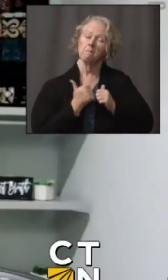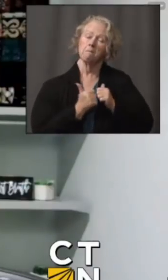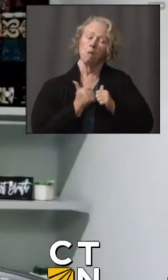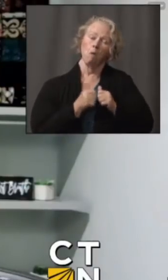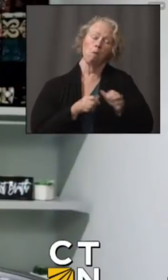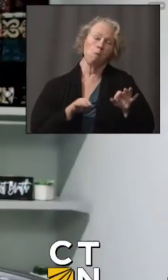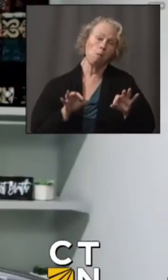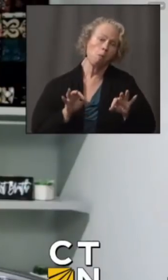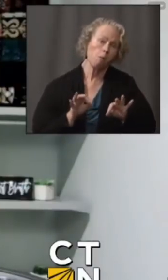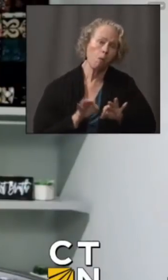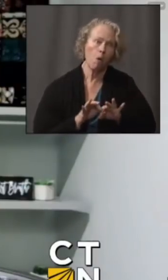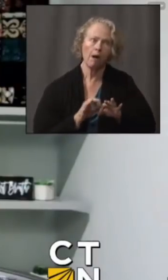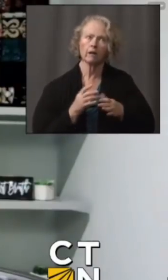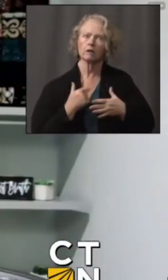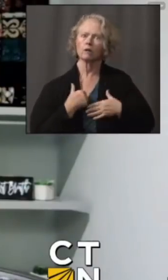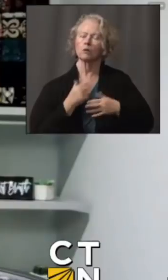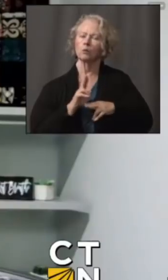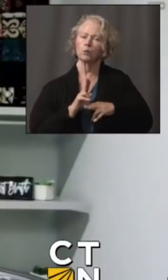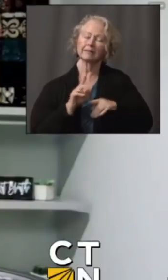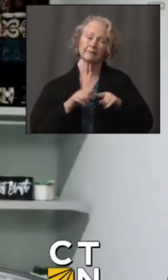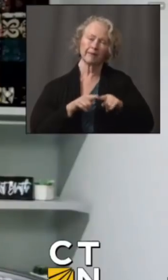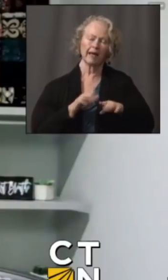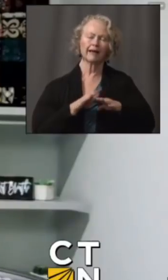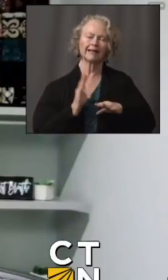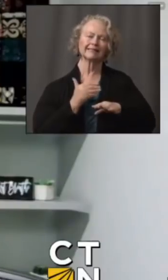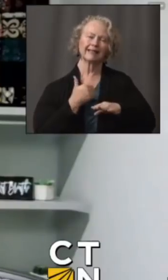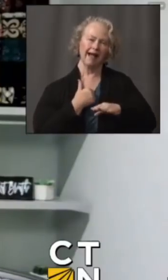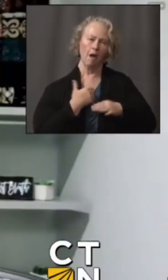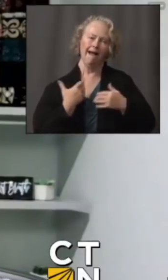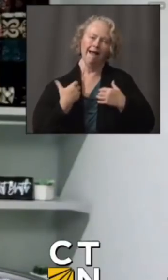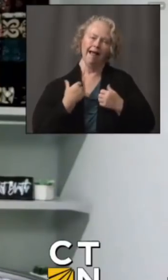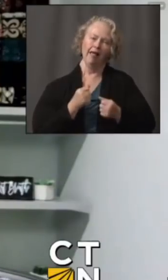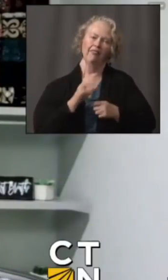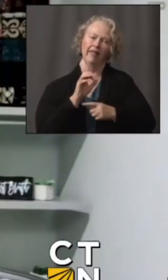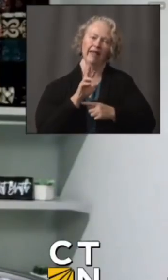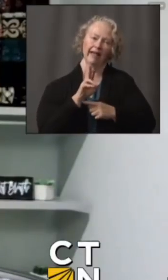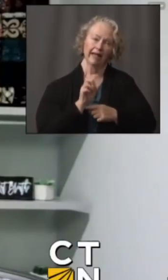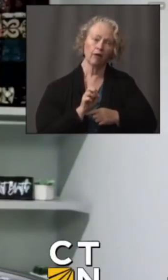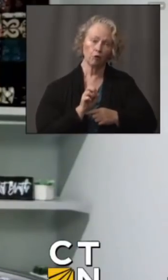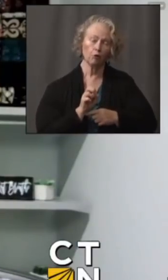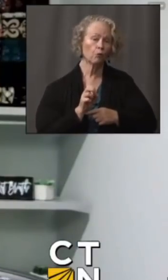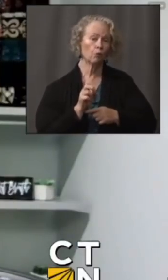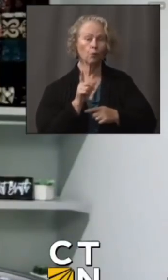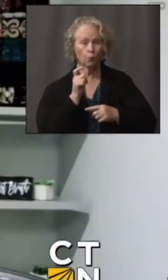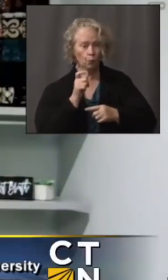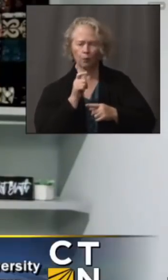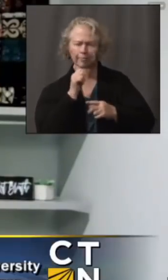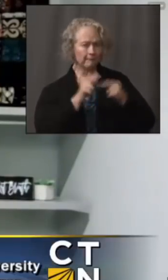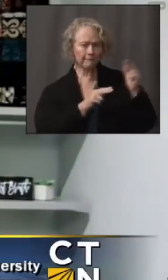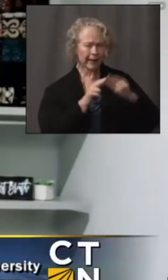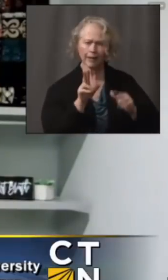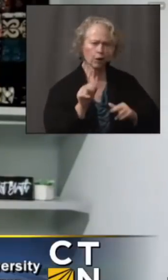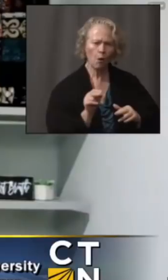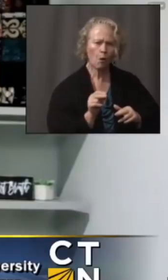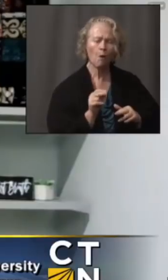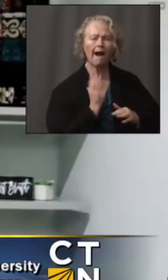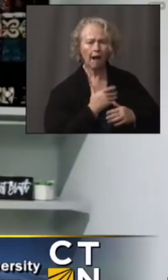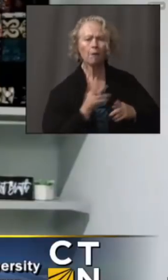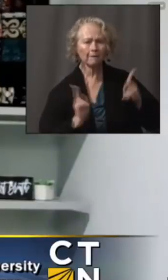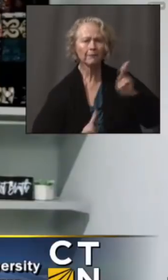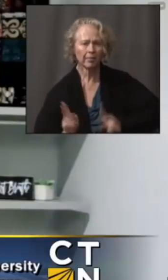our healthcare system. And by that, I don't mean the buildings, I mean the folks on the front lines, those doctors, those nurses, the respiratory